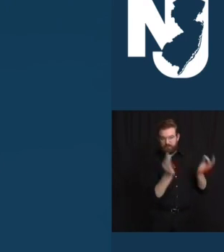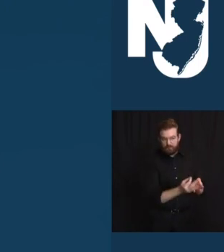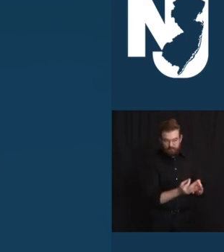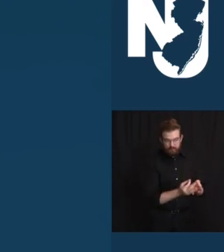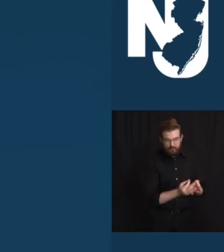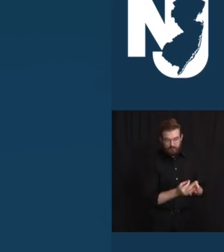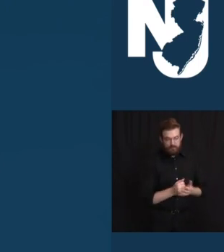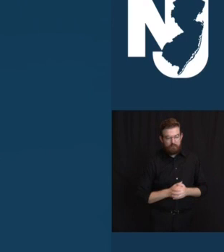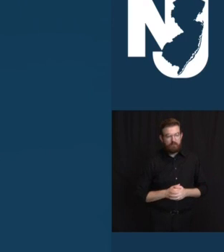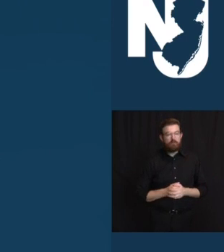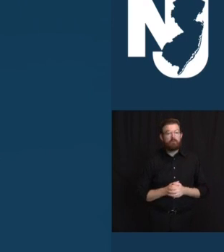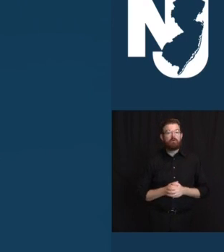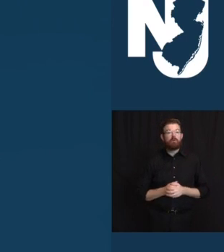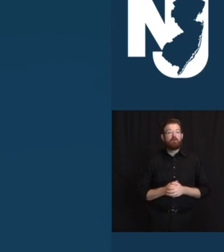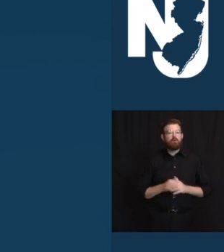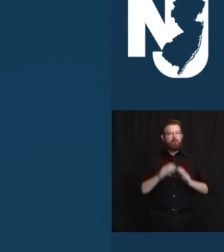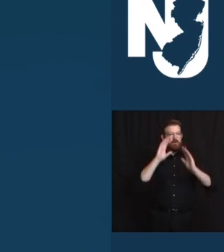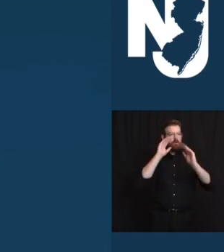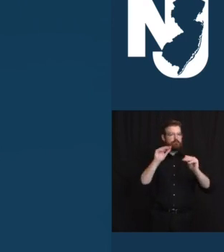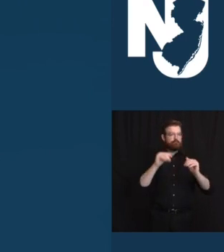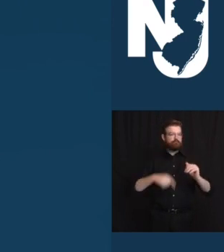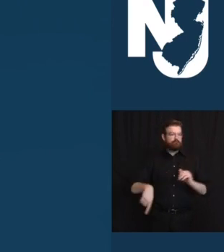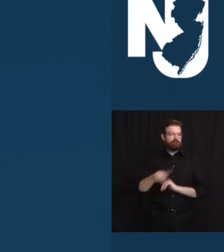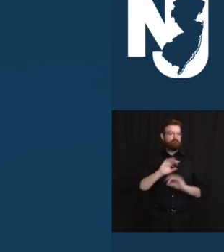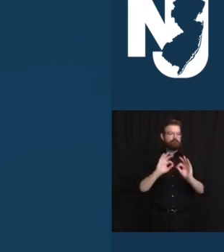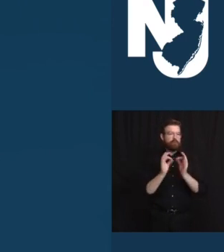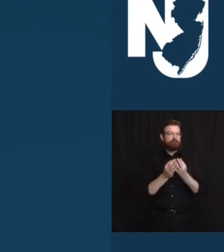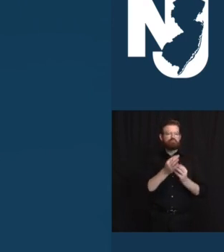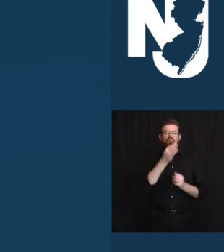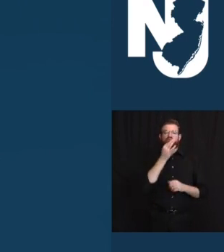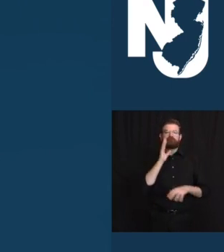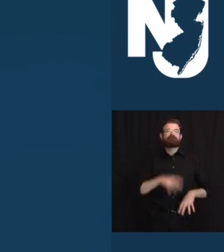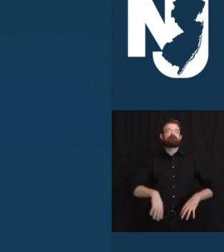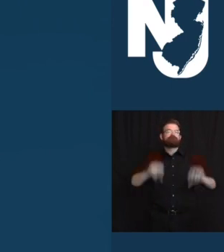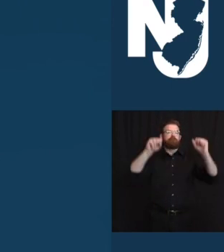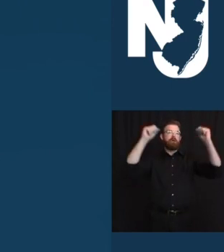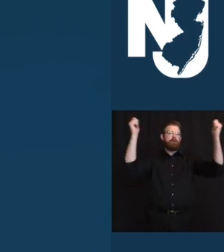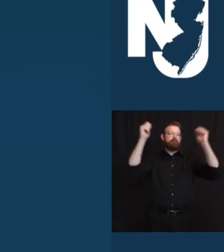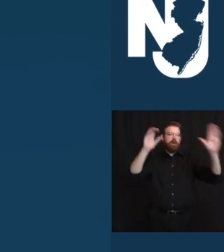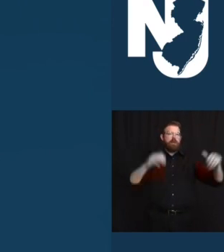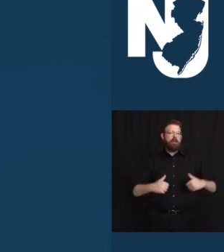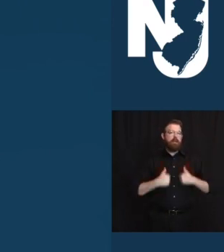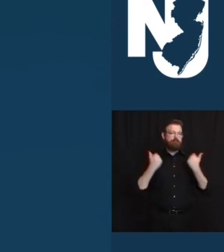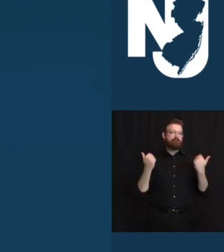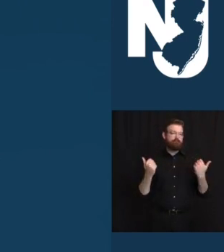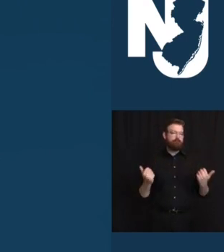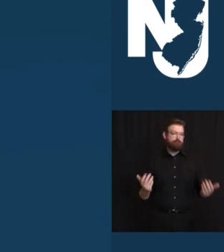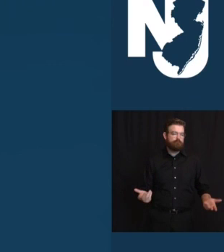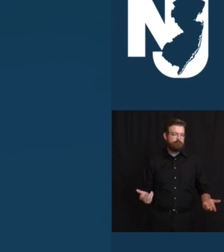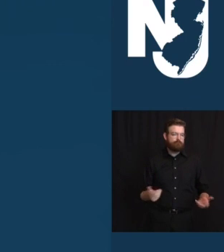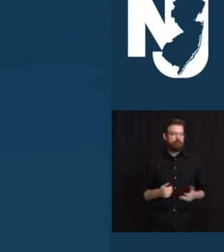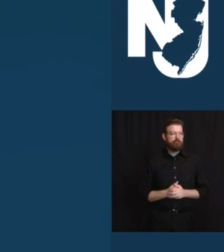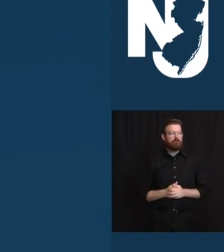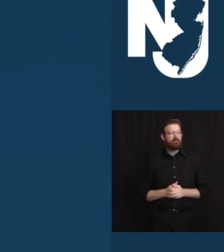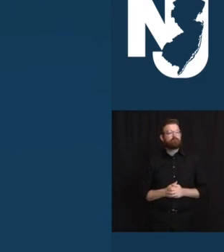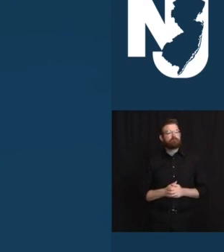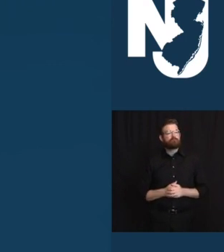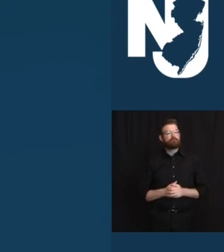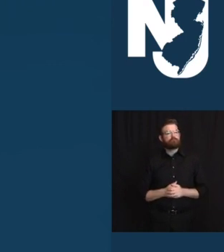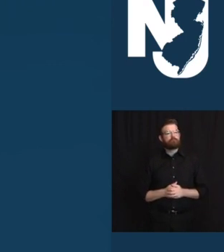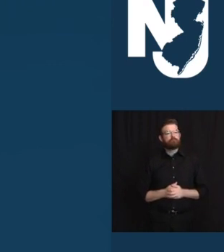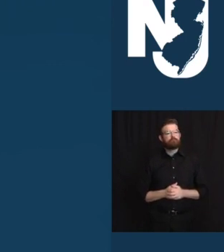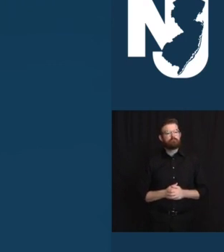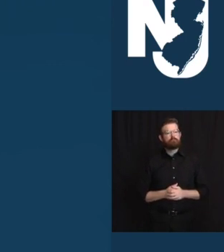full celebration of life which he so richly earned. Let's keep each of these folks and everyone else who have